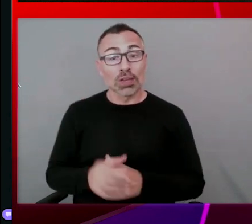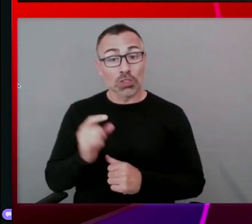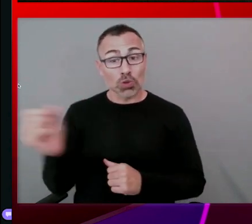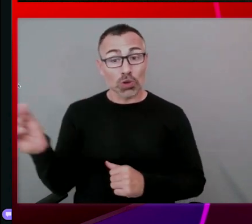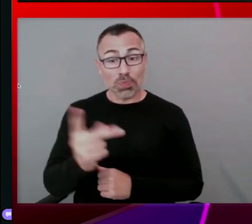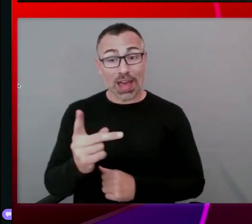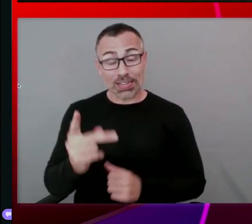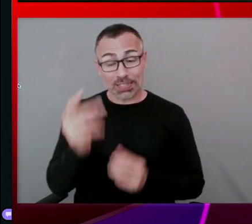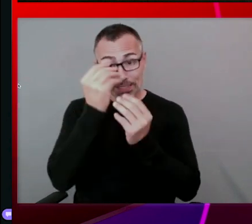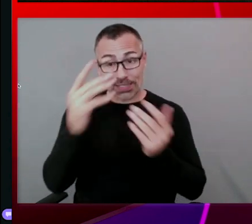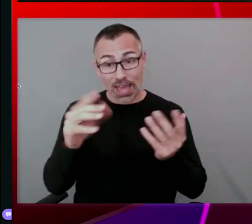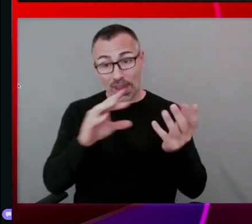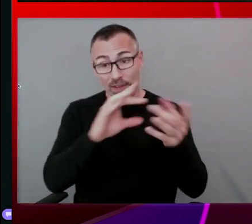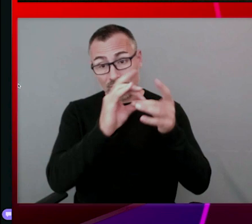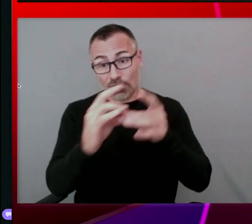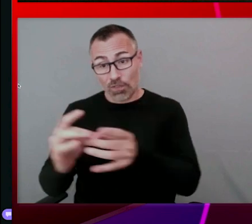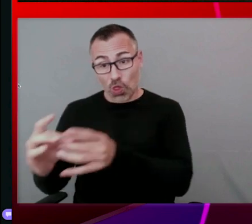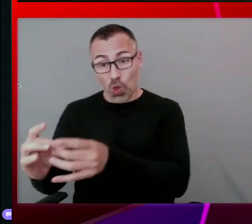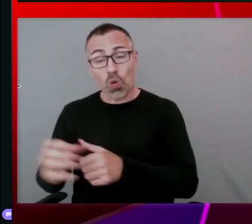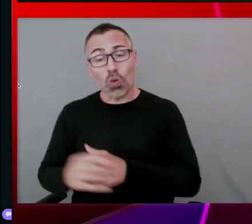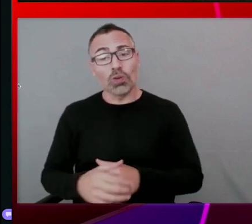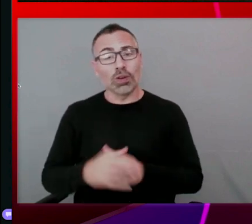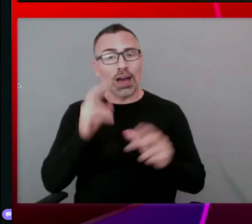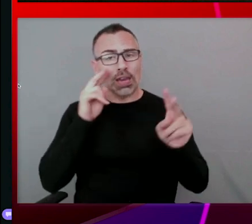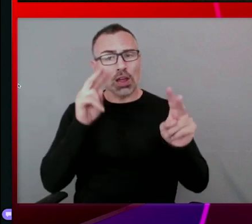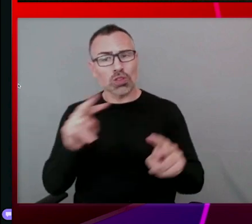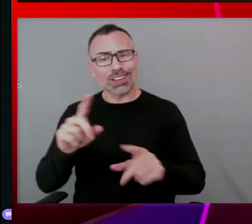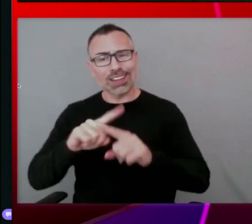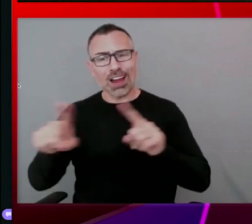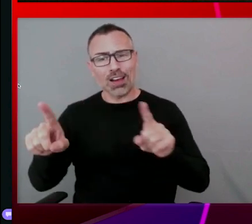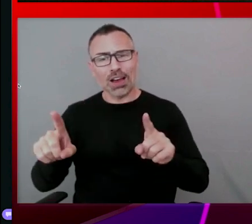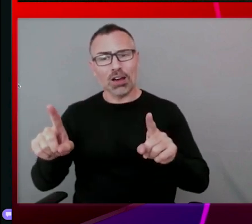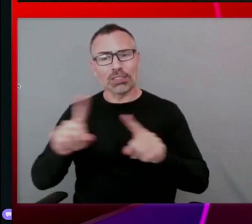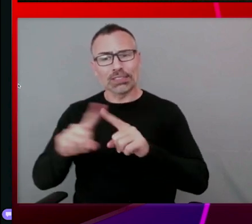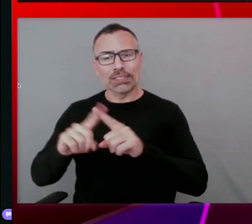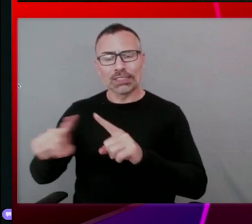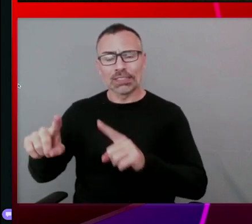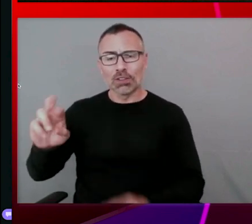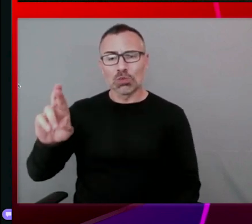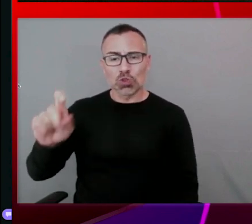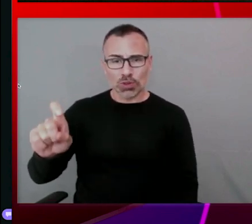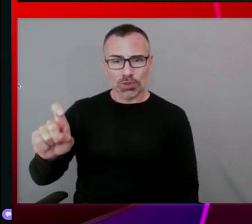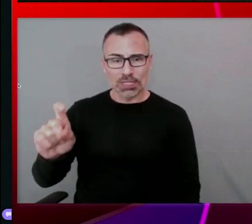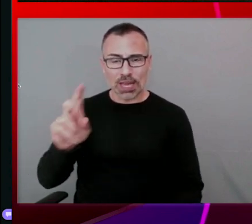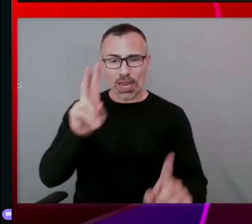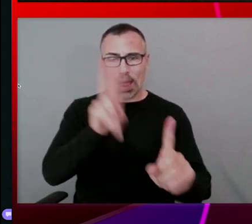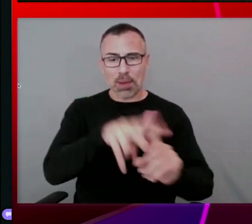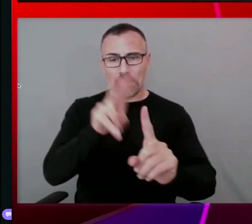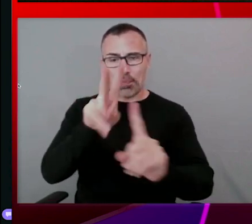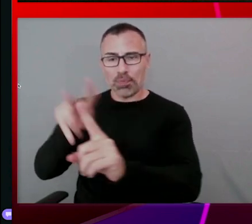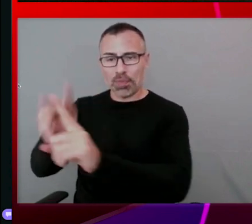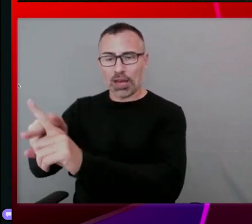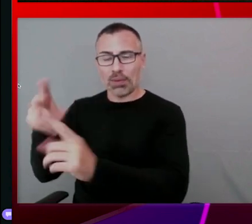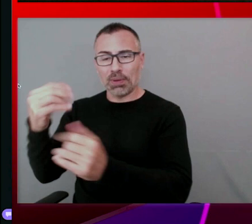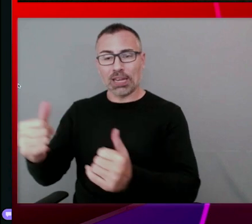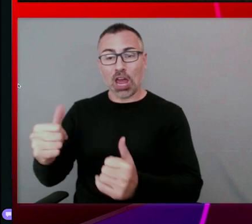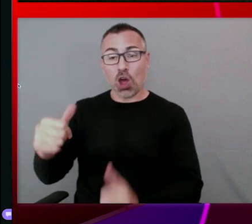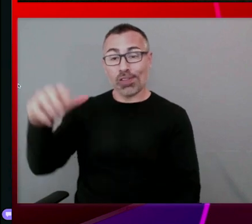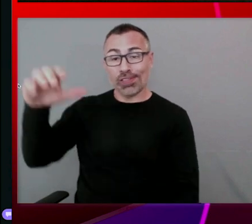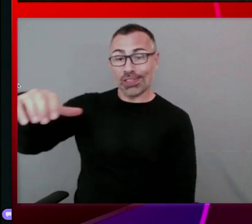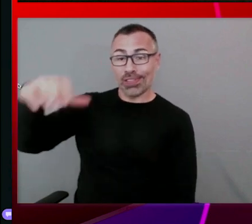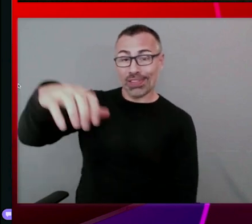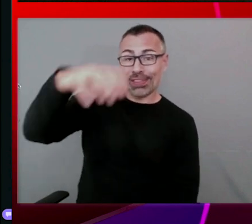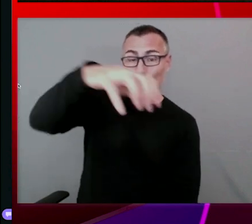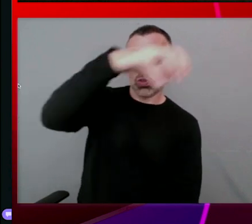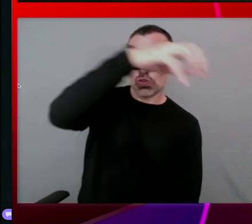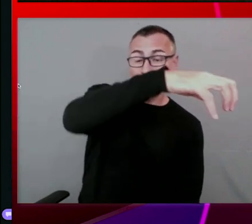So I've looked at all the different prescriptions, and I applied those prescriptions. So individual nodes, basically, or the different transforms